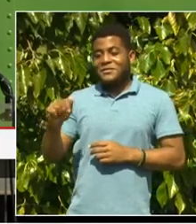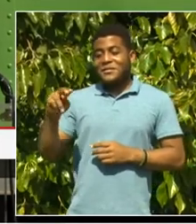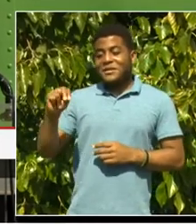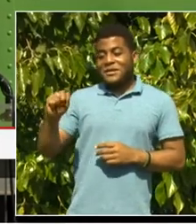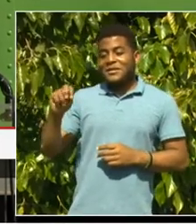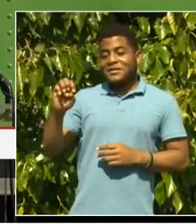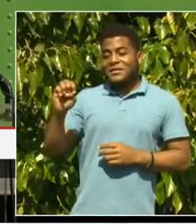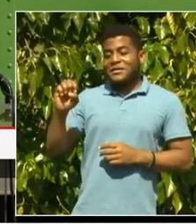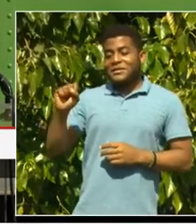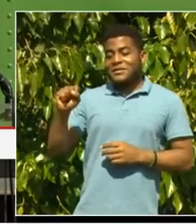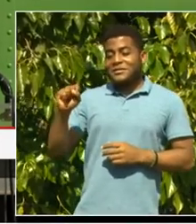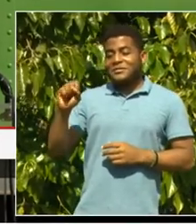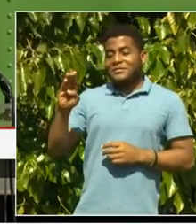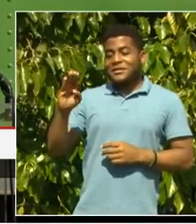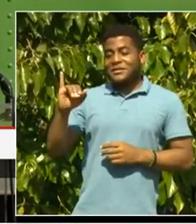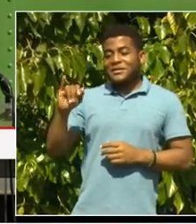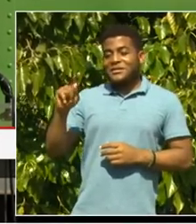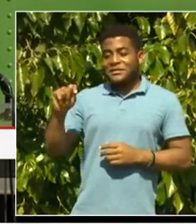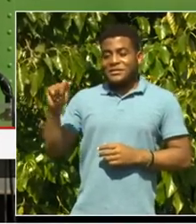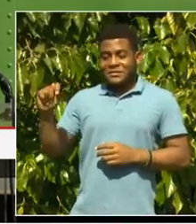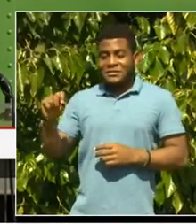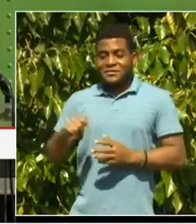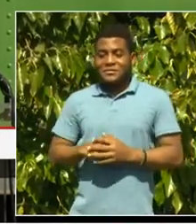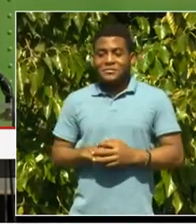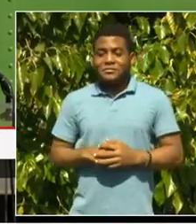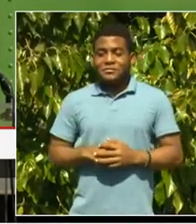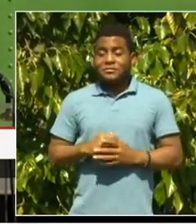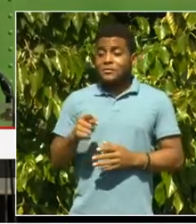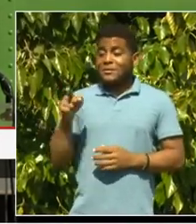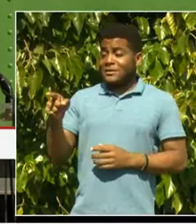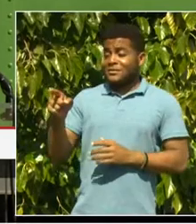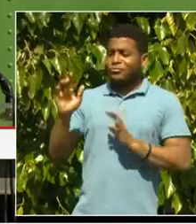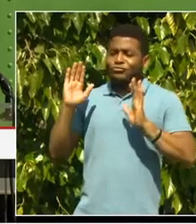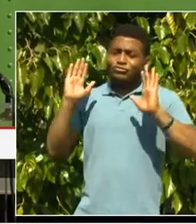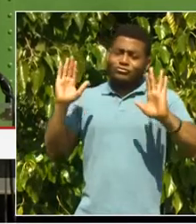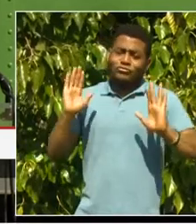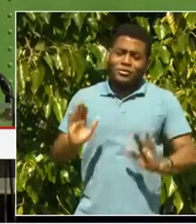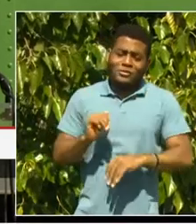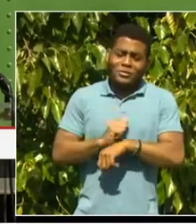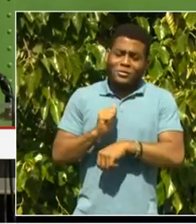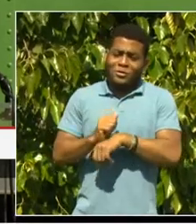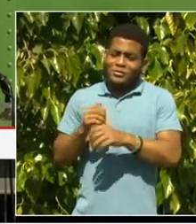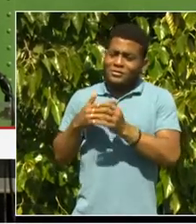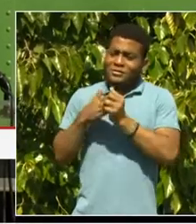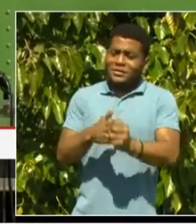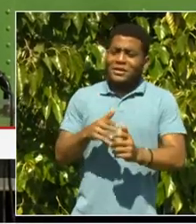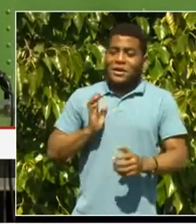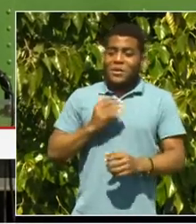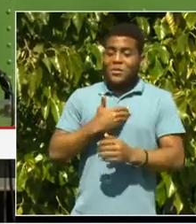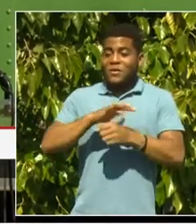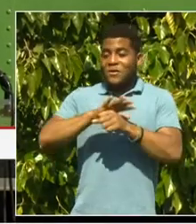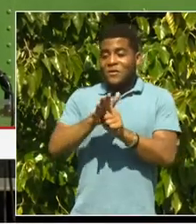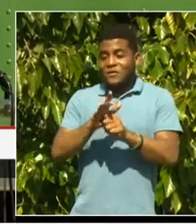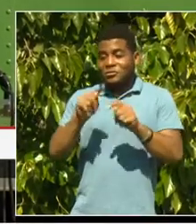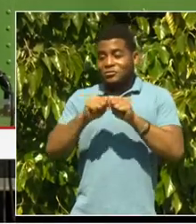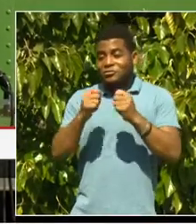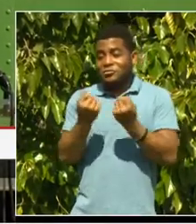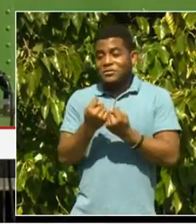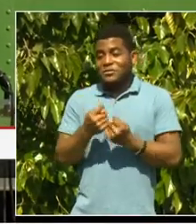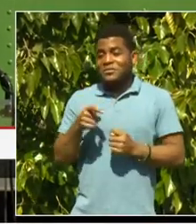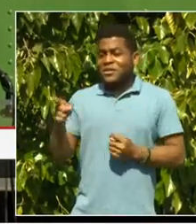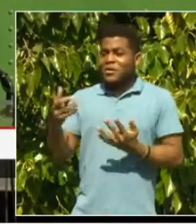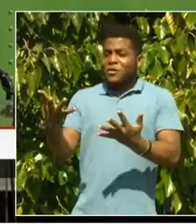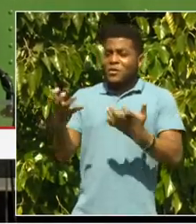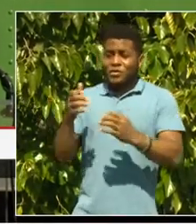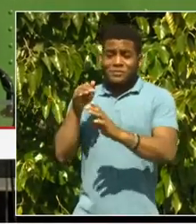I know she would want me to remind you that DC Health does so much more every day to make sure that we